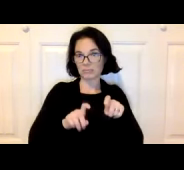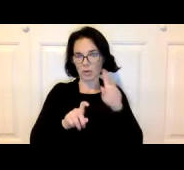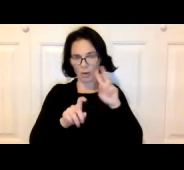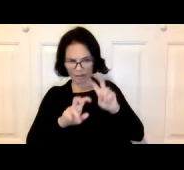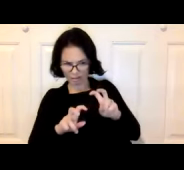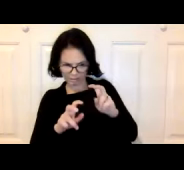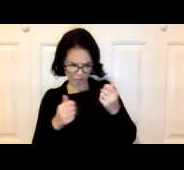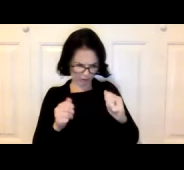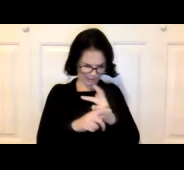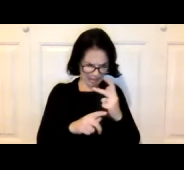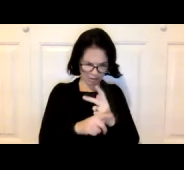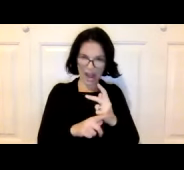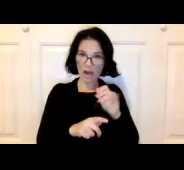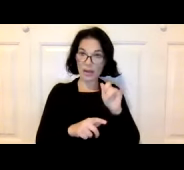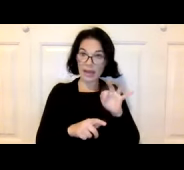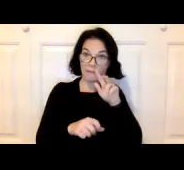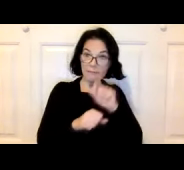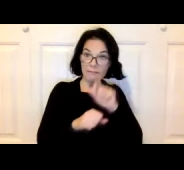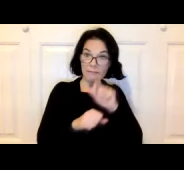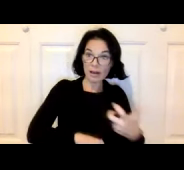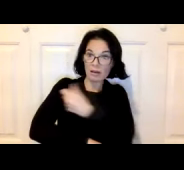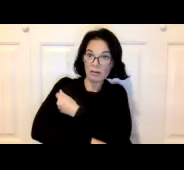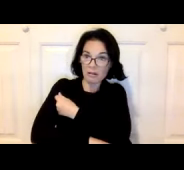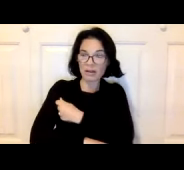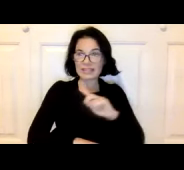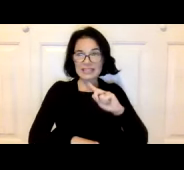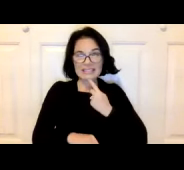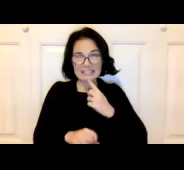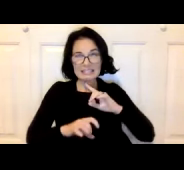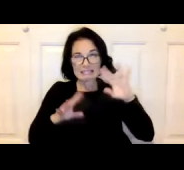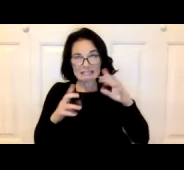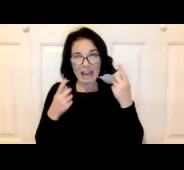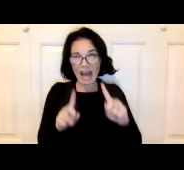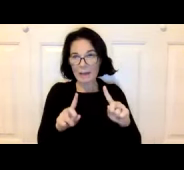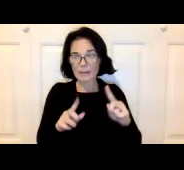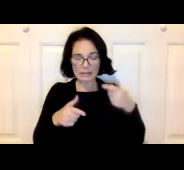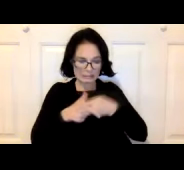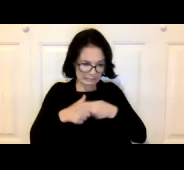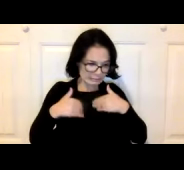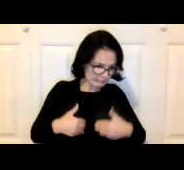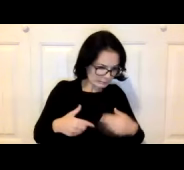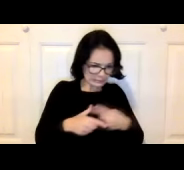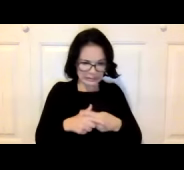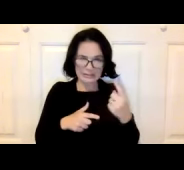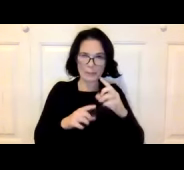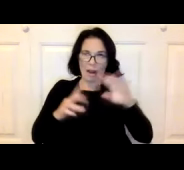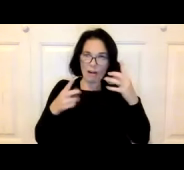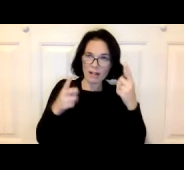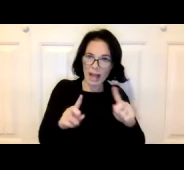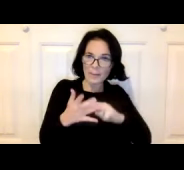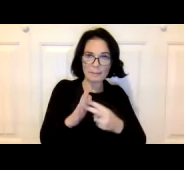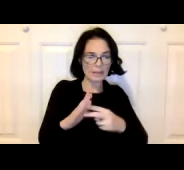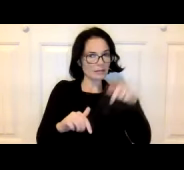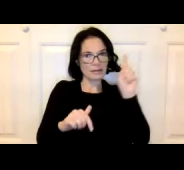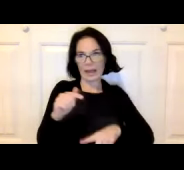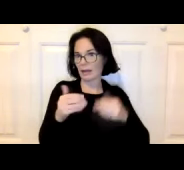any severe adverse reactions or events that would that would be a